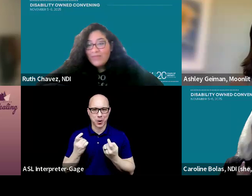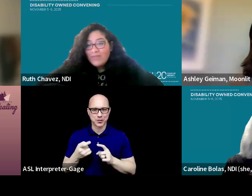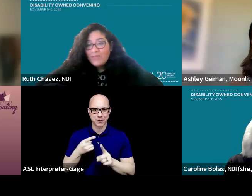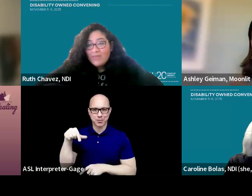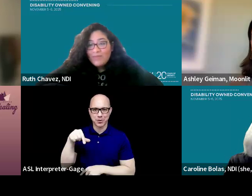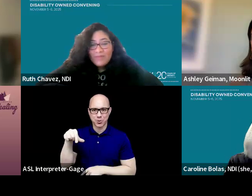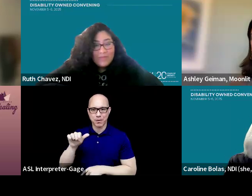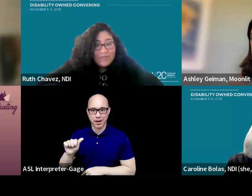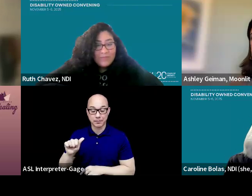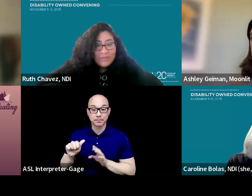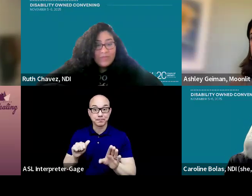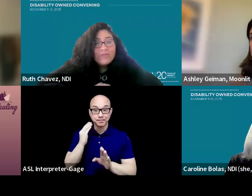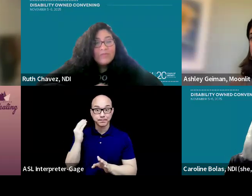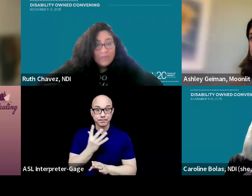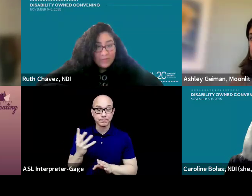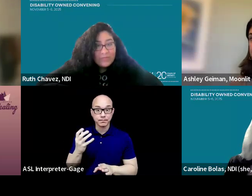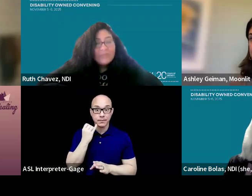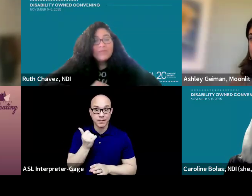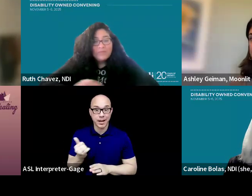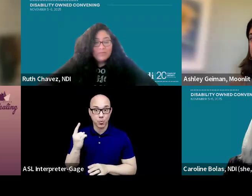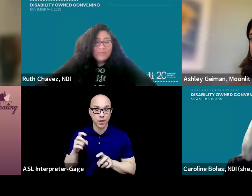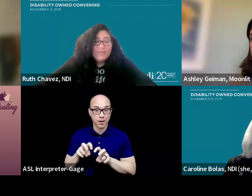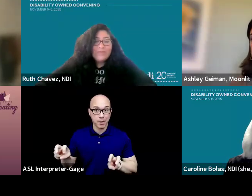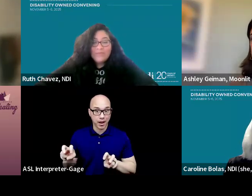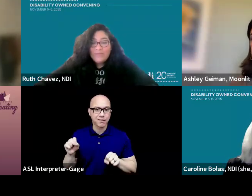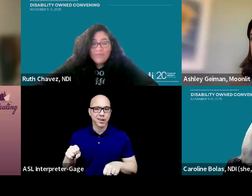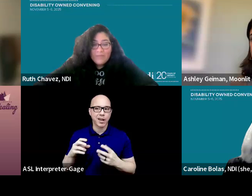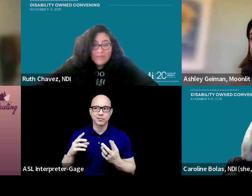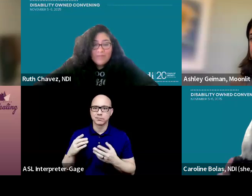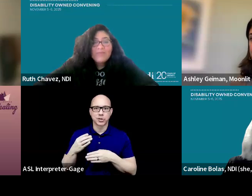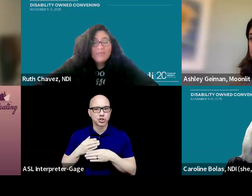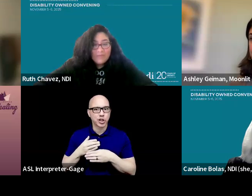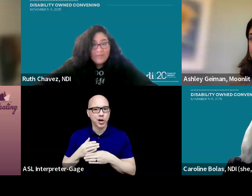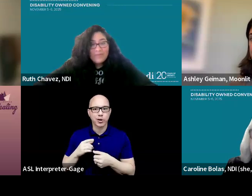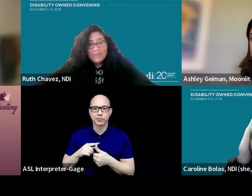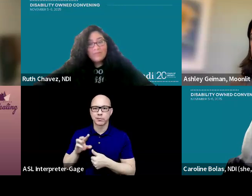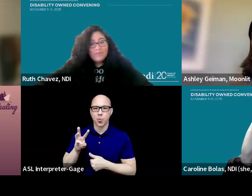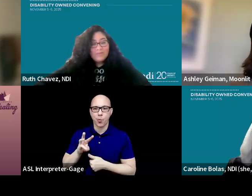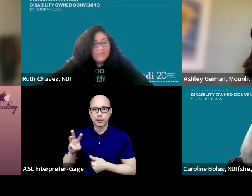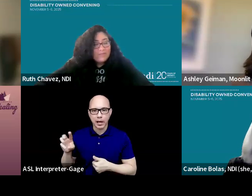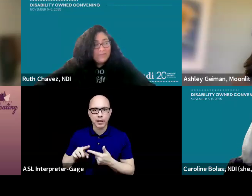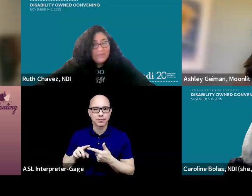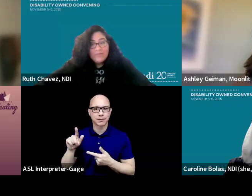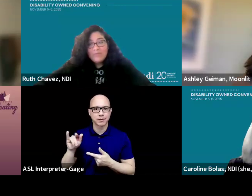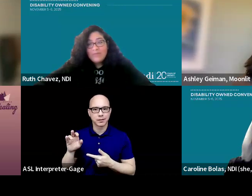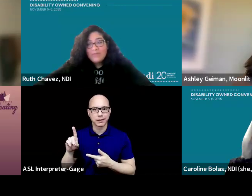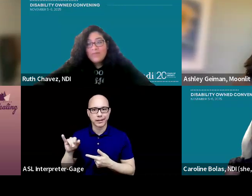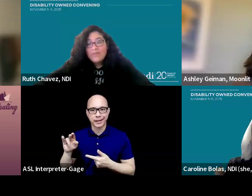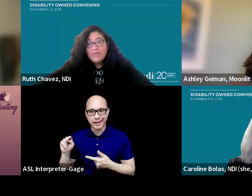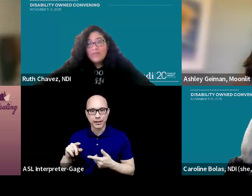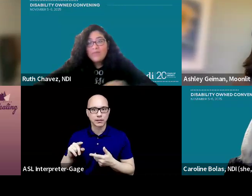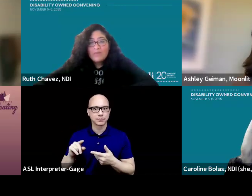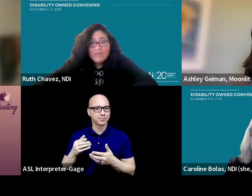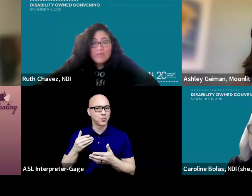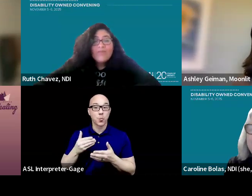before, if anyone of the panel is able to share either your website, your LinkedIn, an email, we're having lots of requests for contact, so whatever you